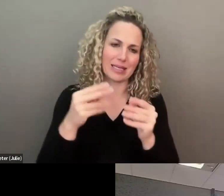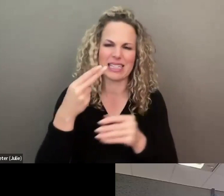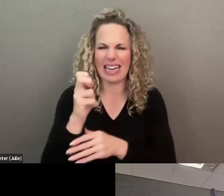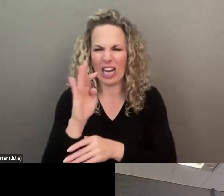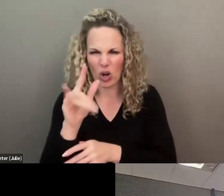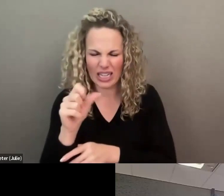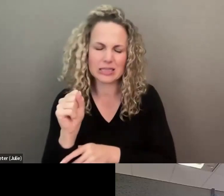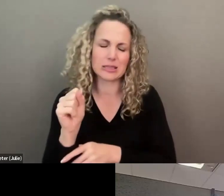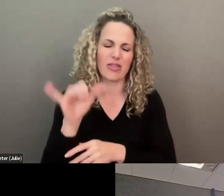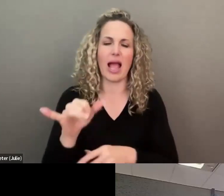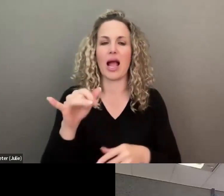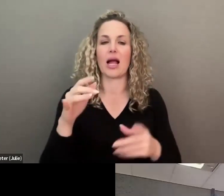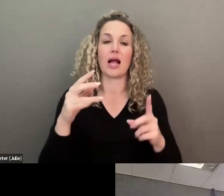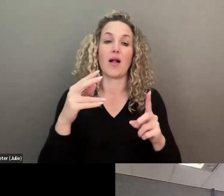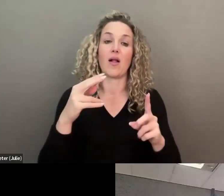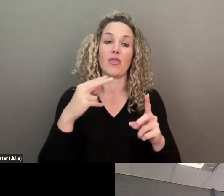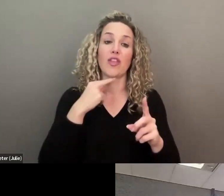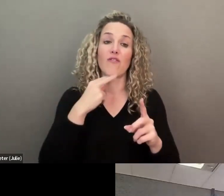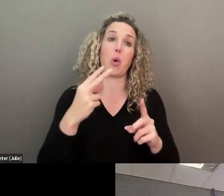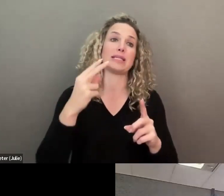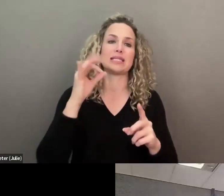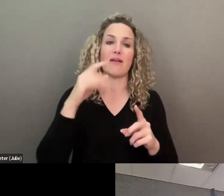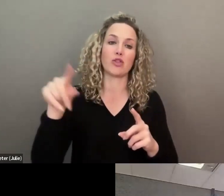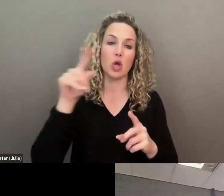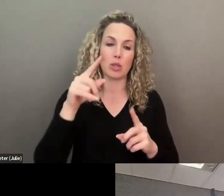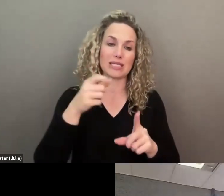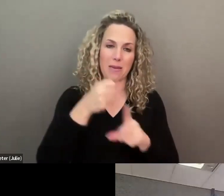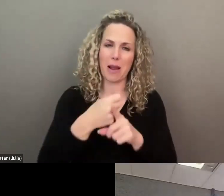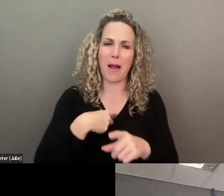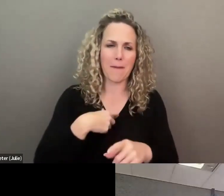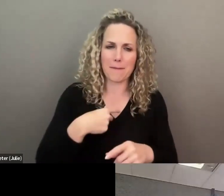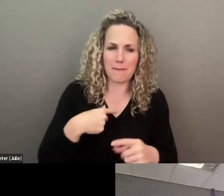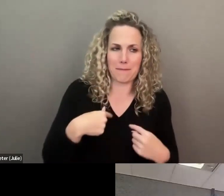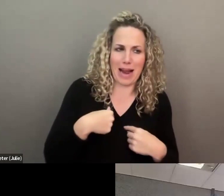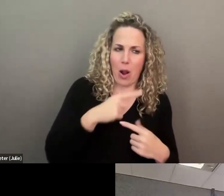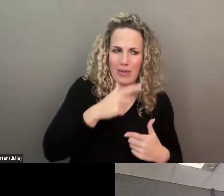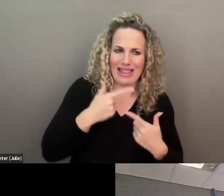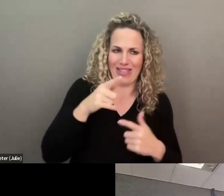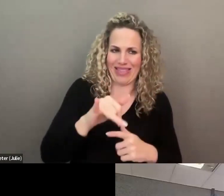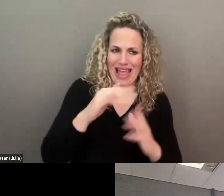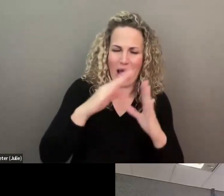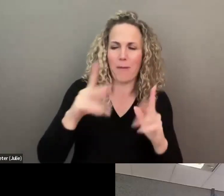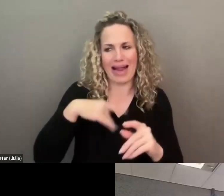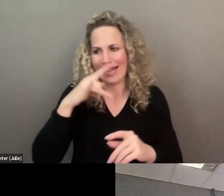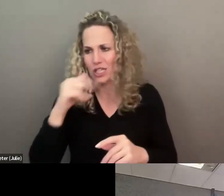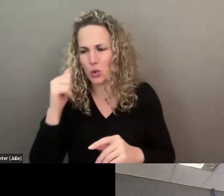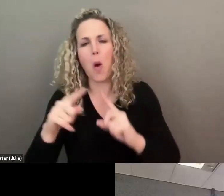again, the voices of those impacted. I will not be living in this housing. My kids will not be living in this housing. But if there is a